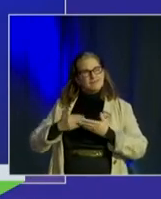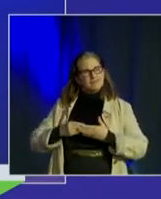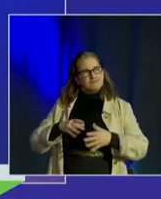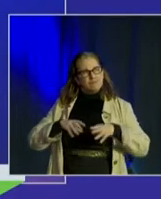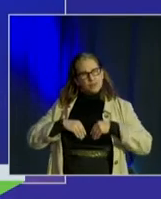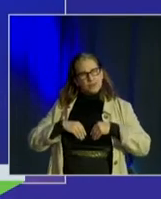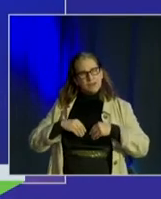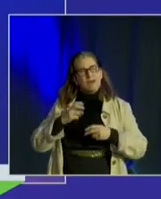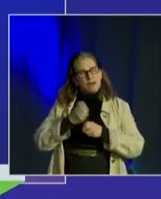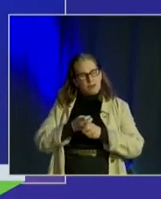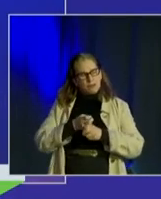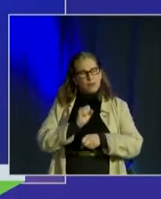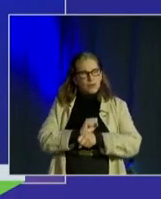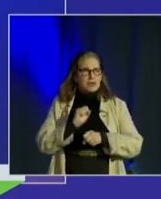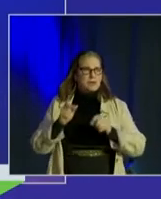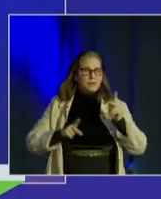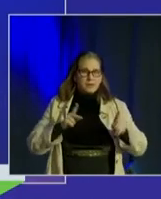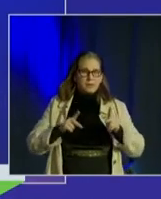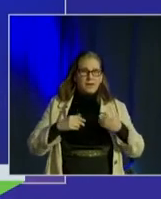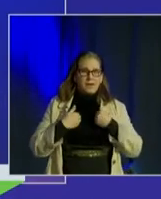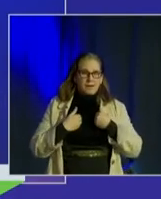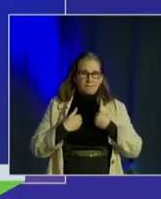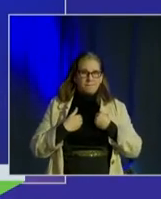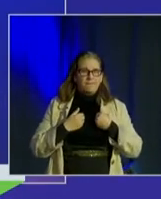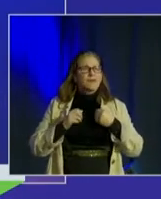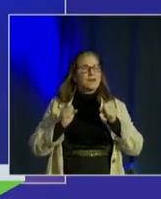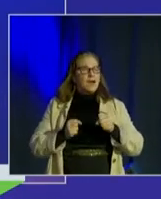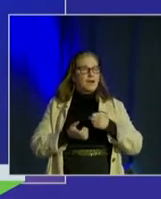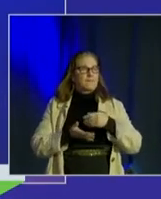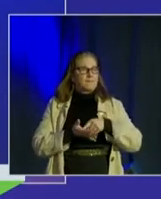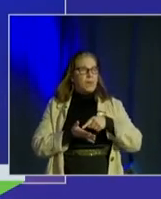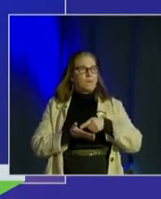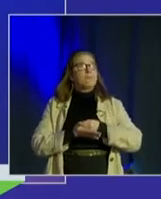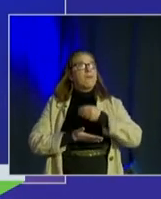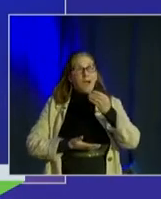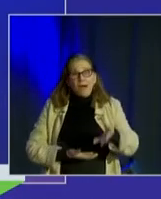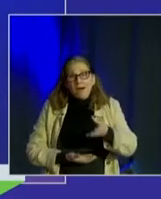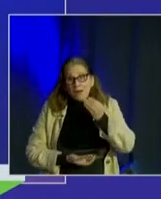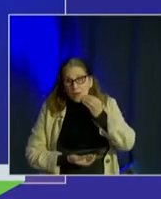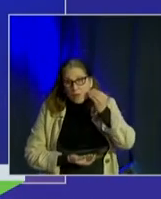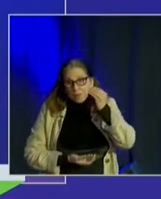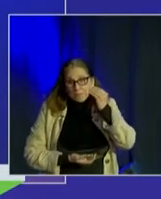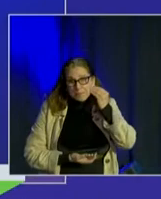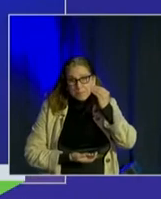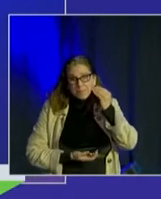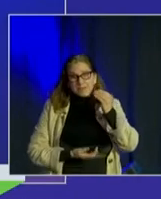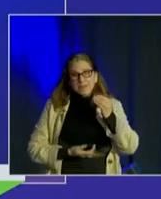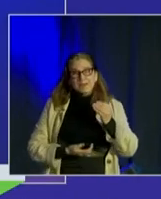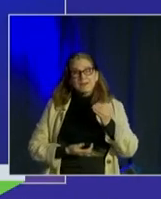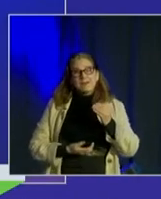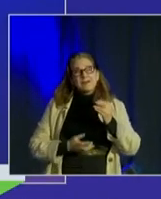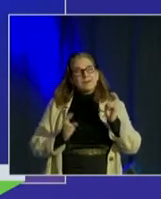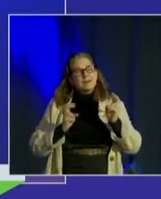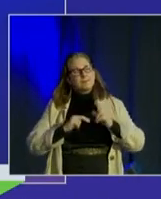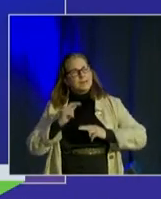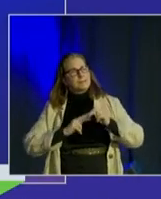to buy a home and build wealth. That's why we've been so very committed to home ownership programs